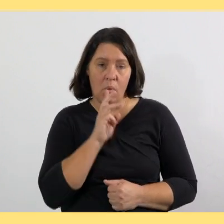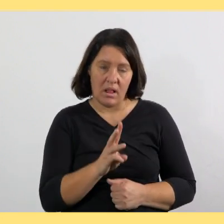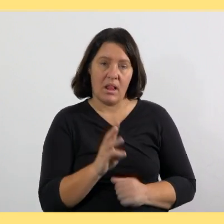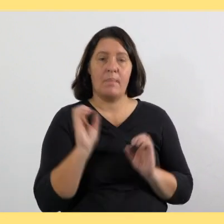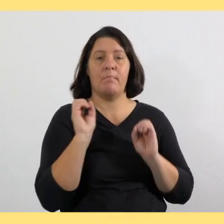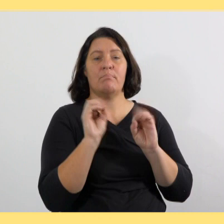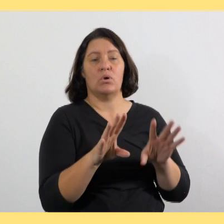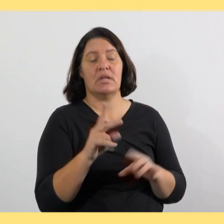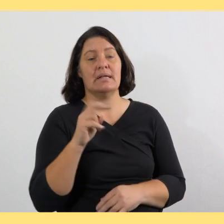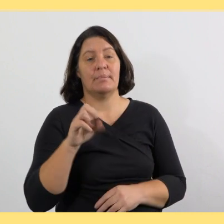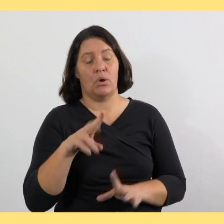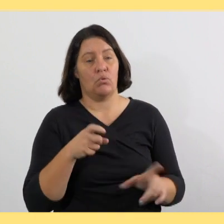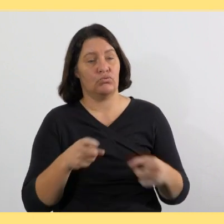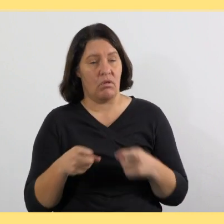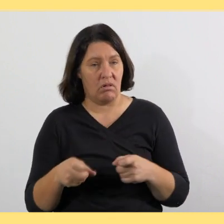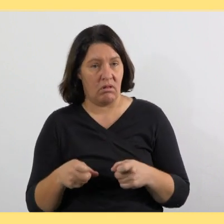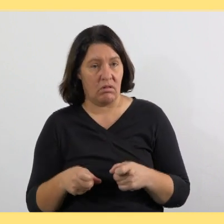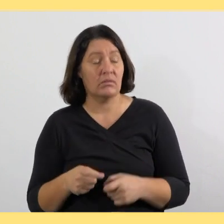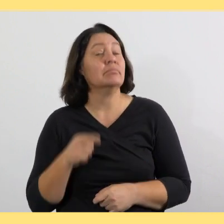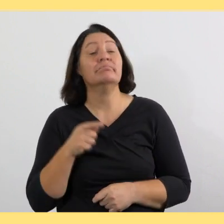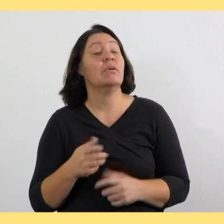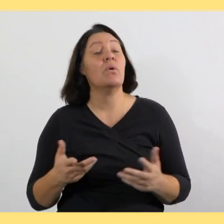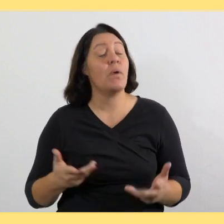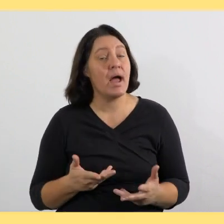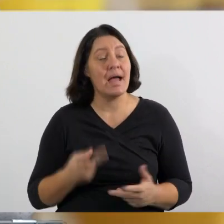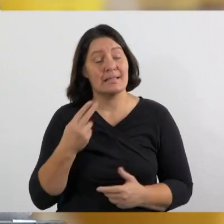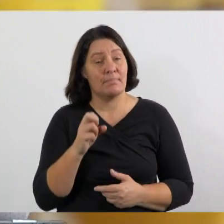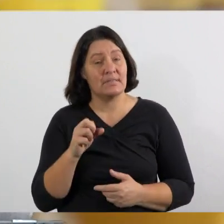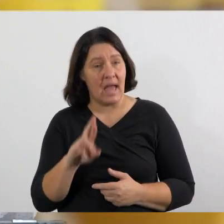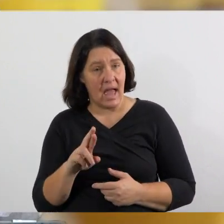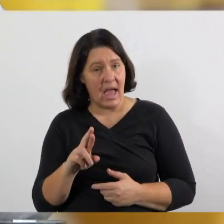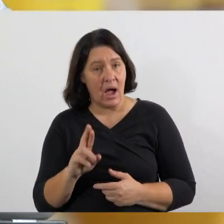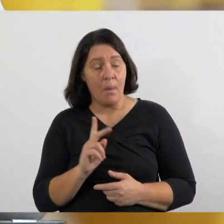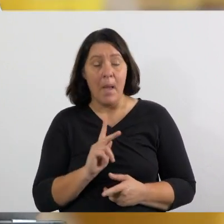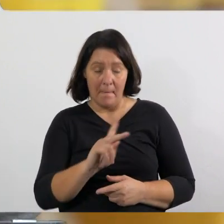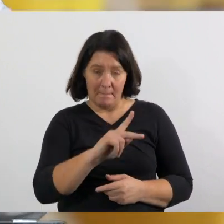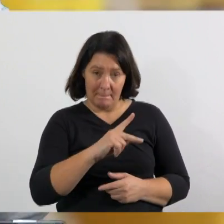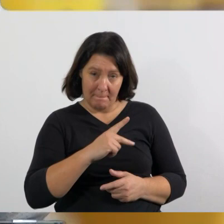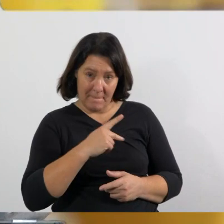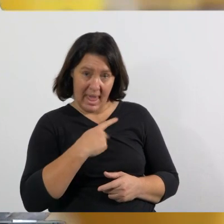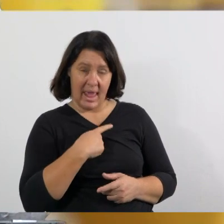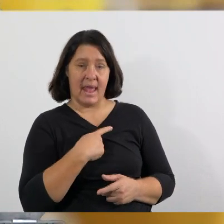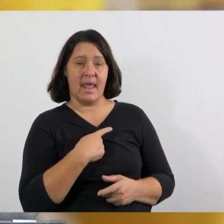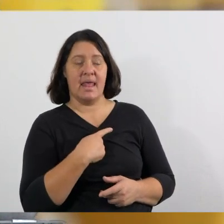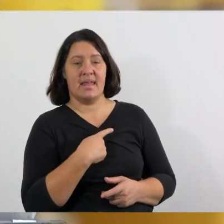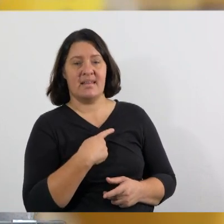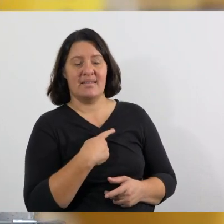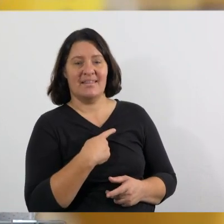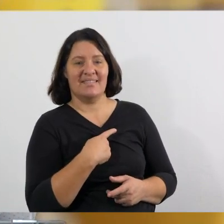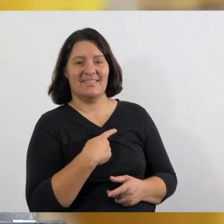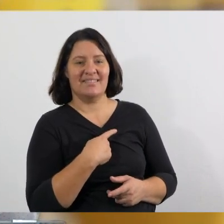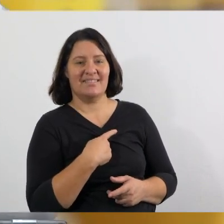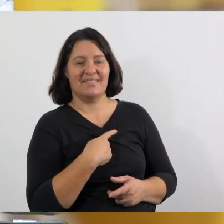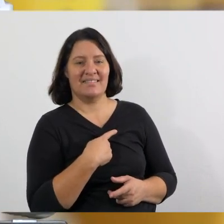going to post it to my debtors control. In this case, debtors are paying what they owe